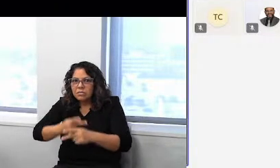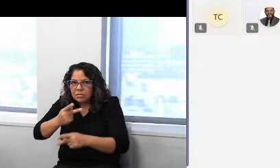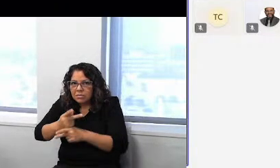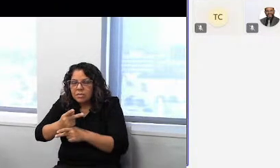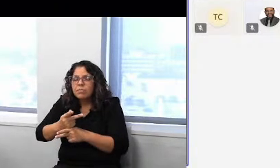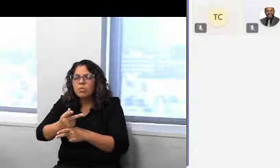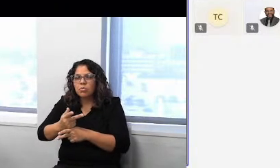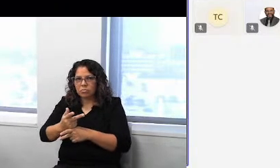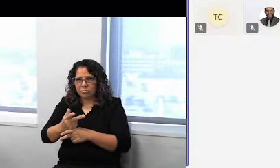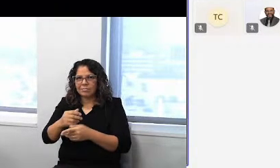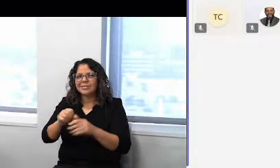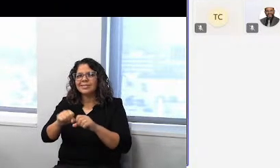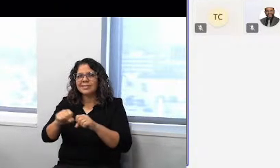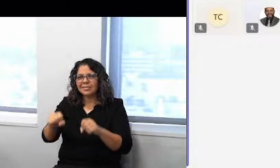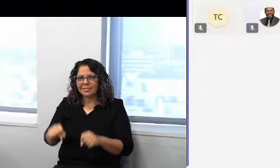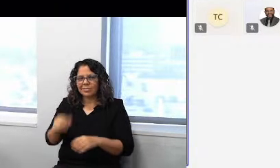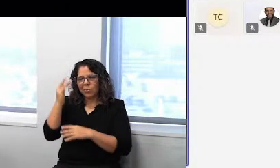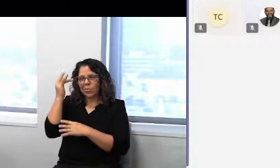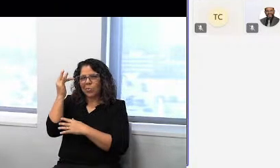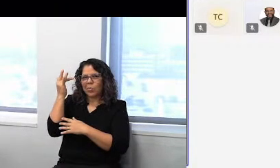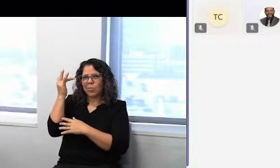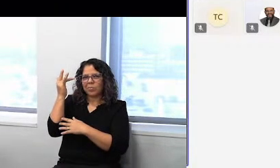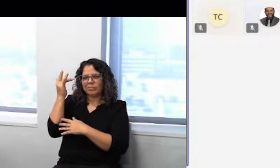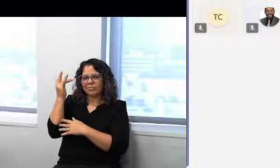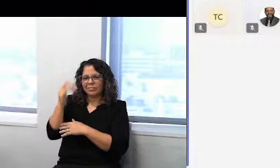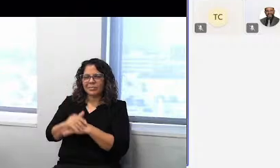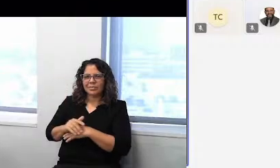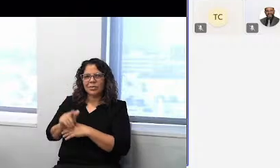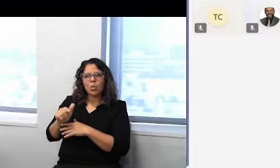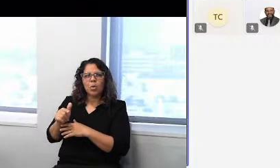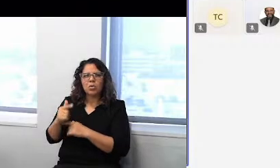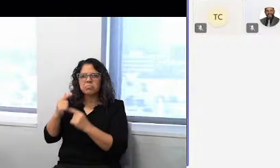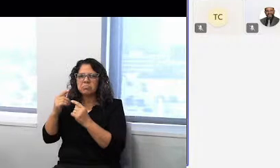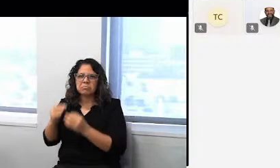what solutions need to be in place when these projects are added.